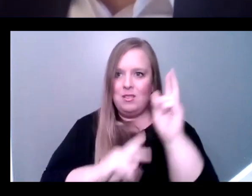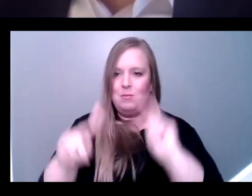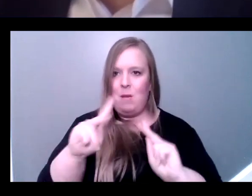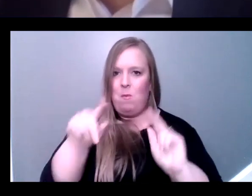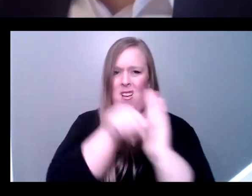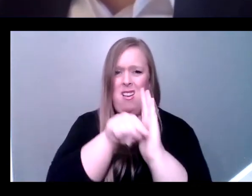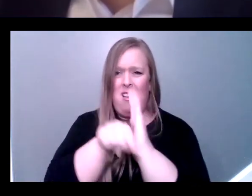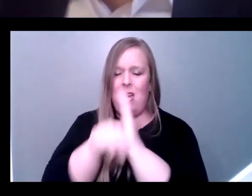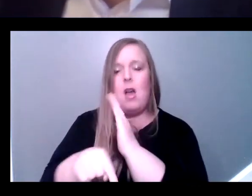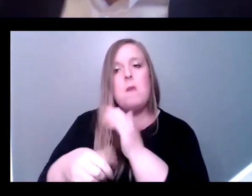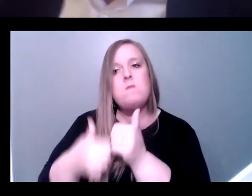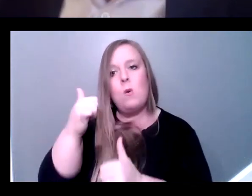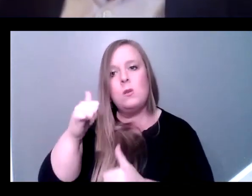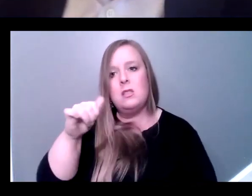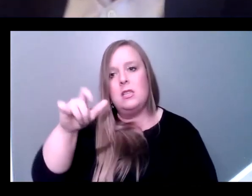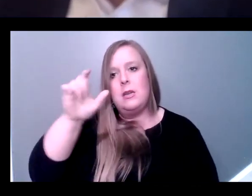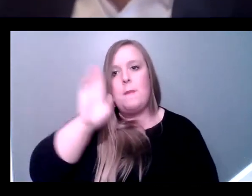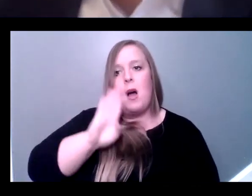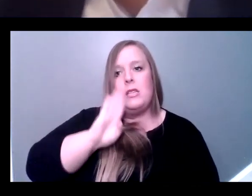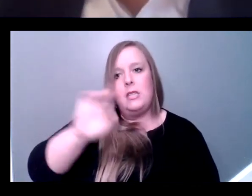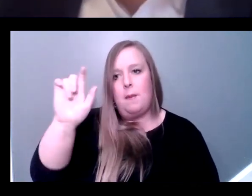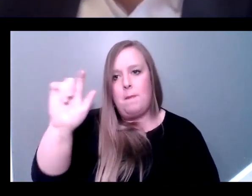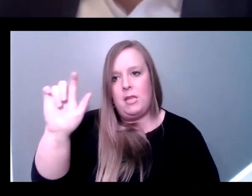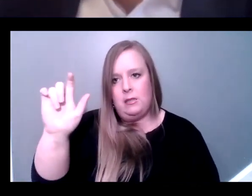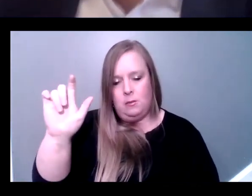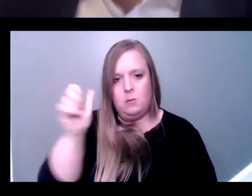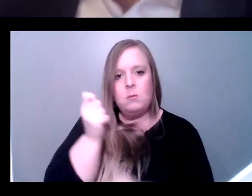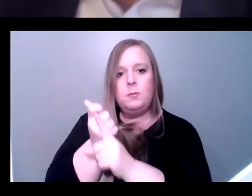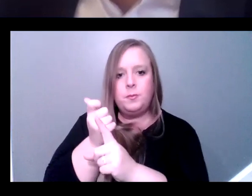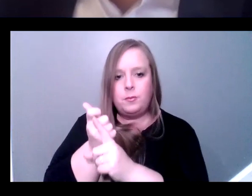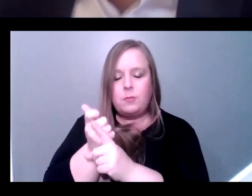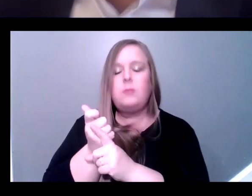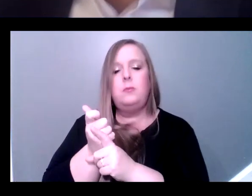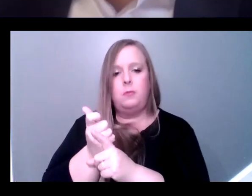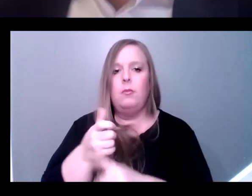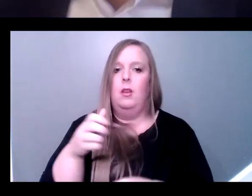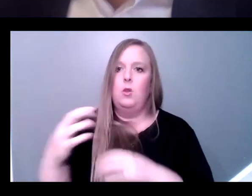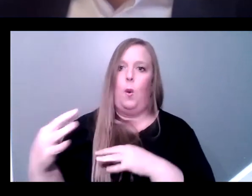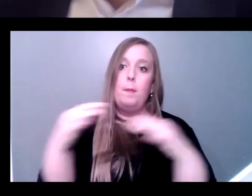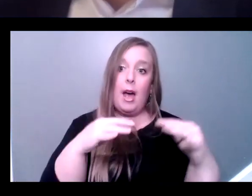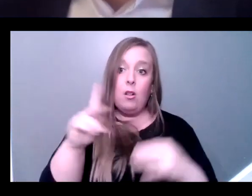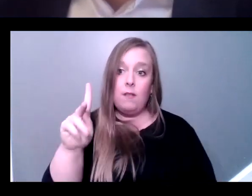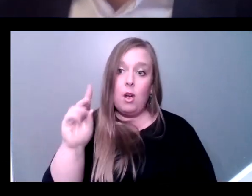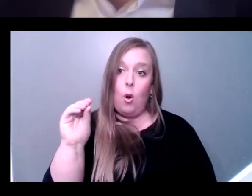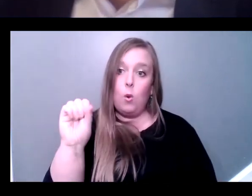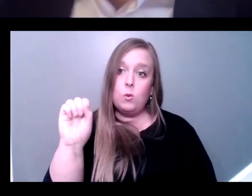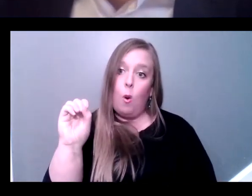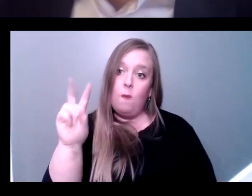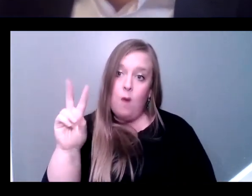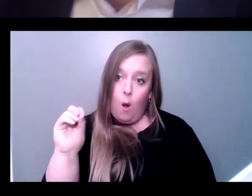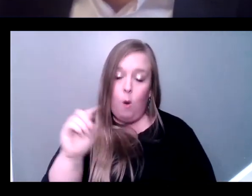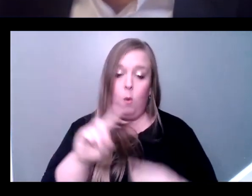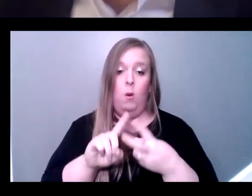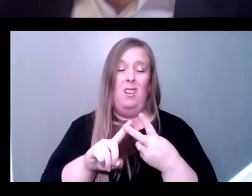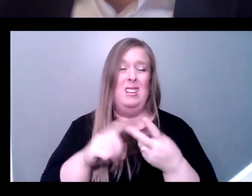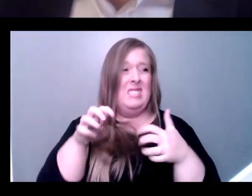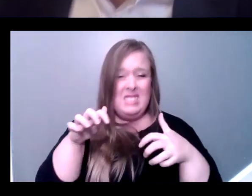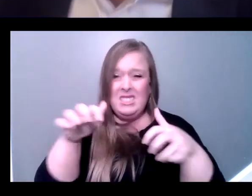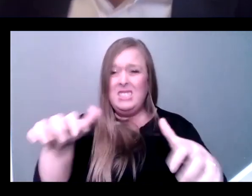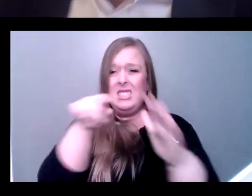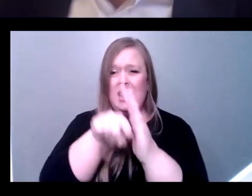in this concentration camp called Jasenovac. They murdered between 300,000 and